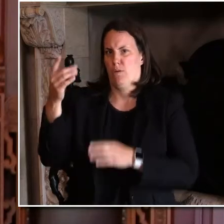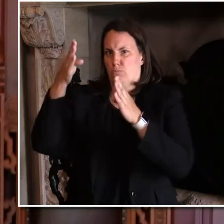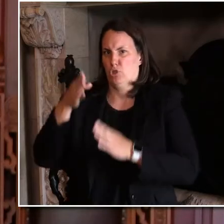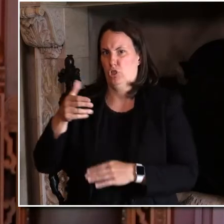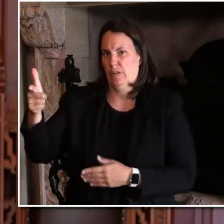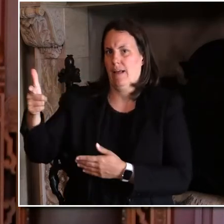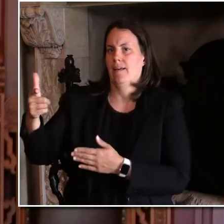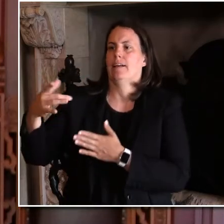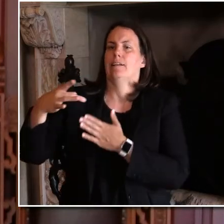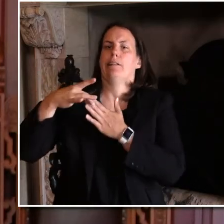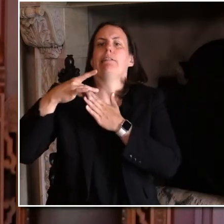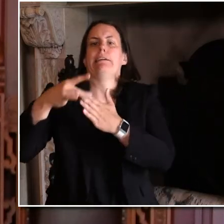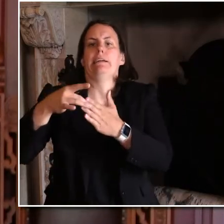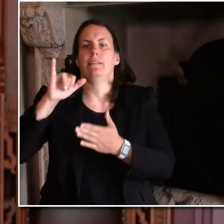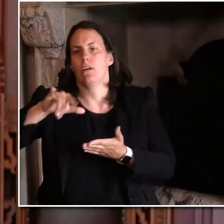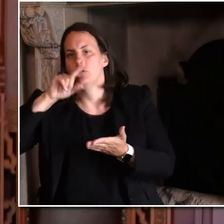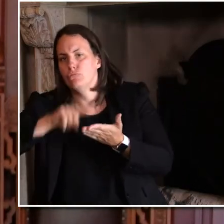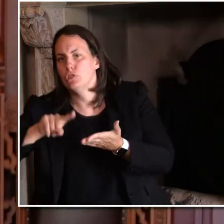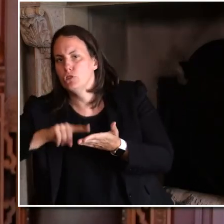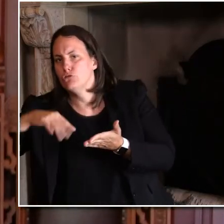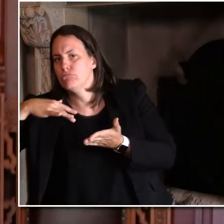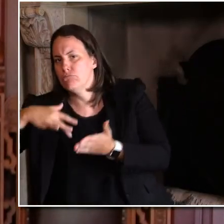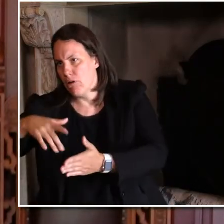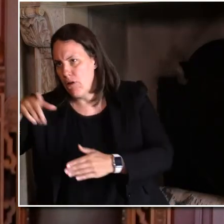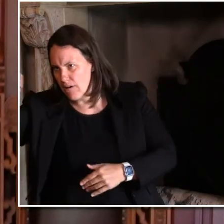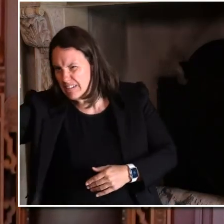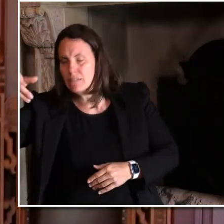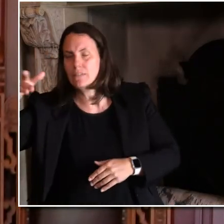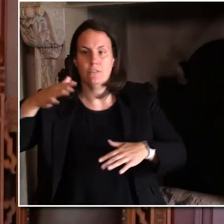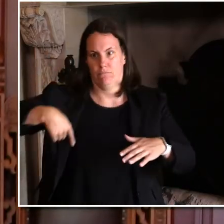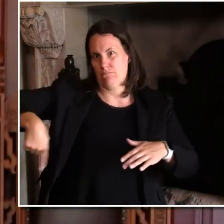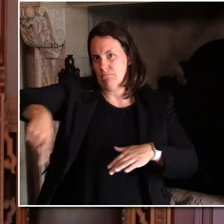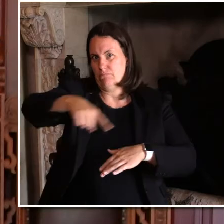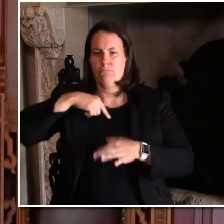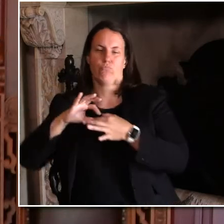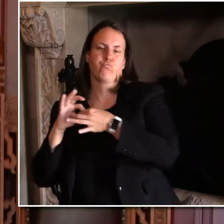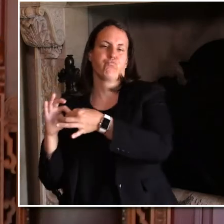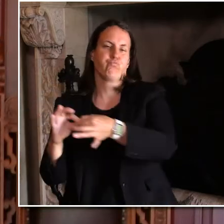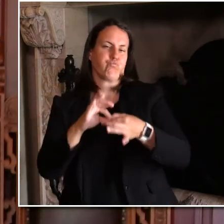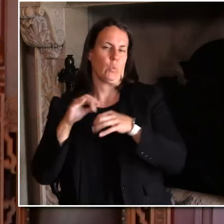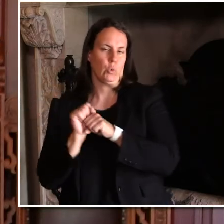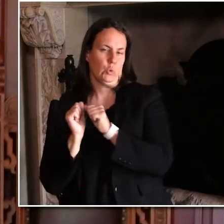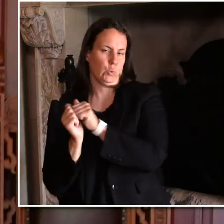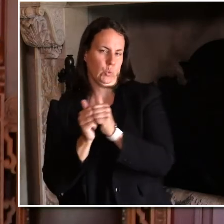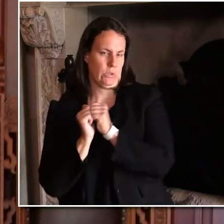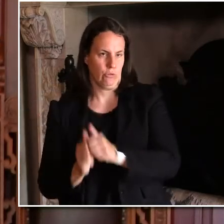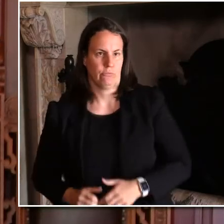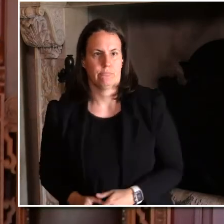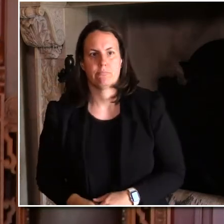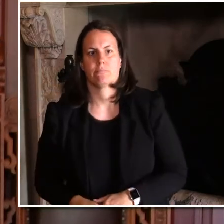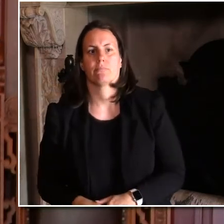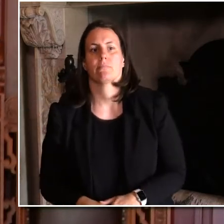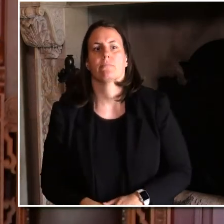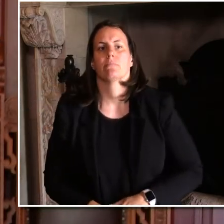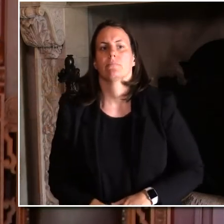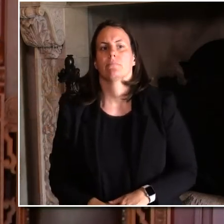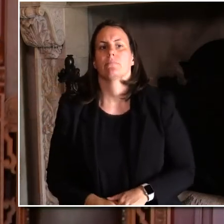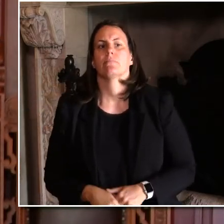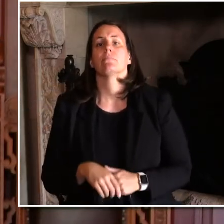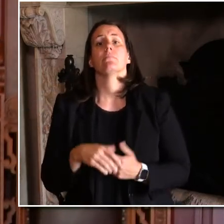their methods for testing wastewater with a goal later on in the summer of doing much more routine testing. And at that point, we'll work